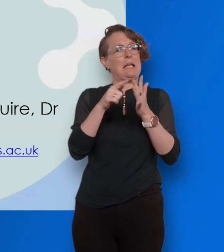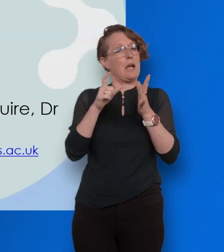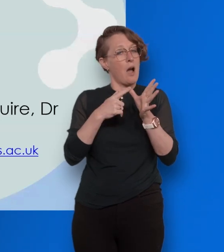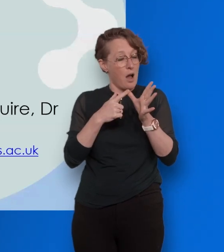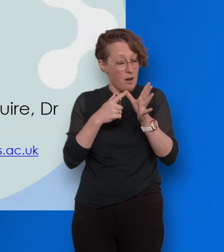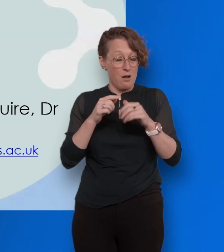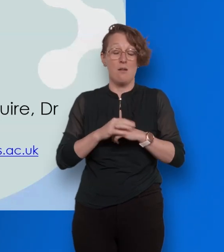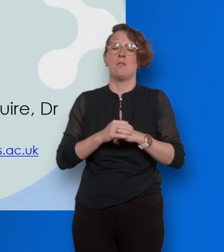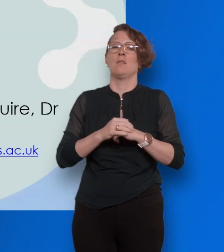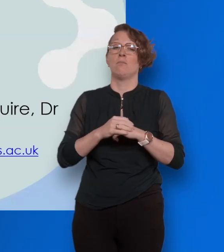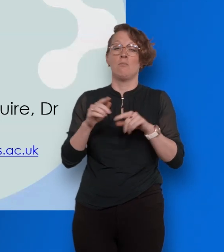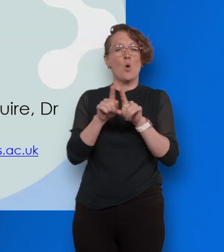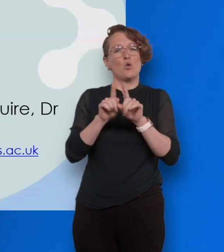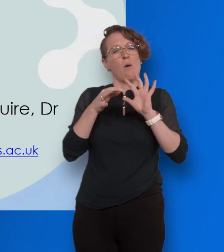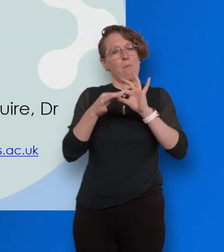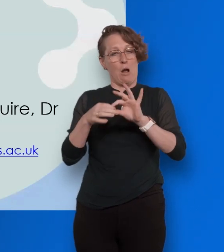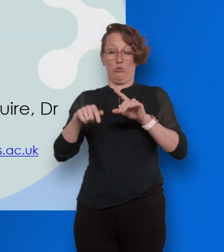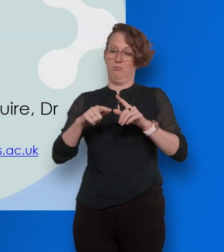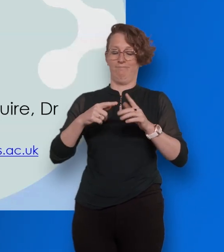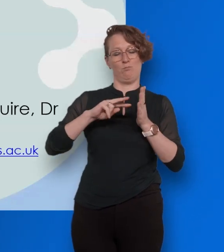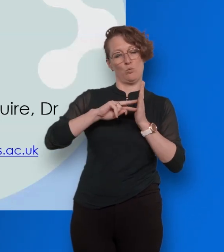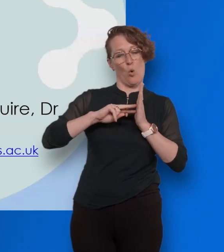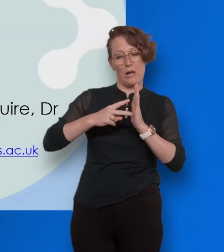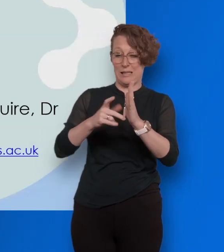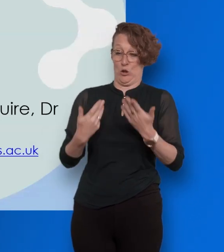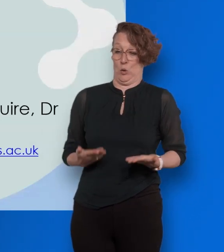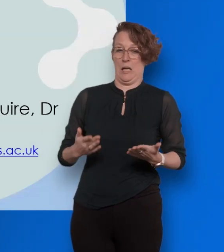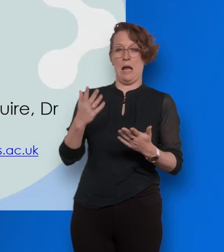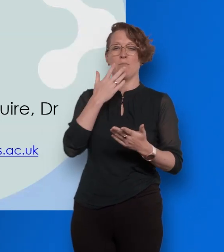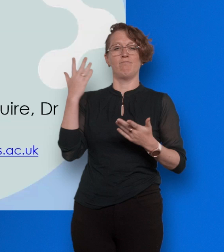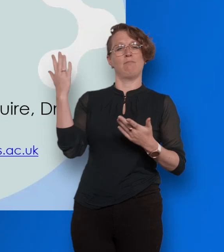about the organization of our seminar today.